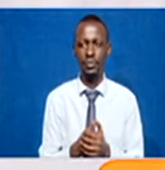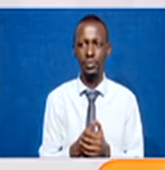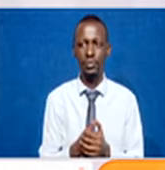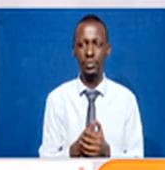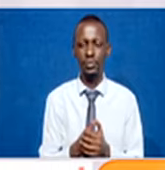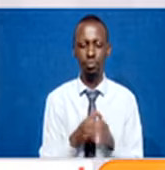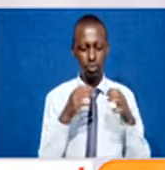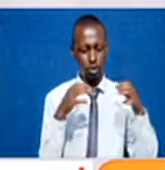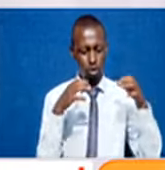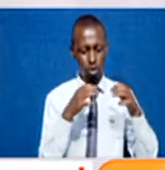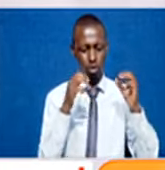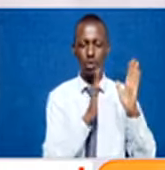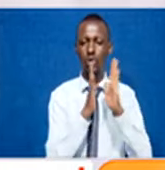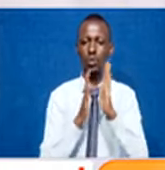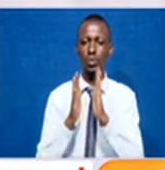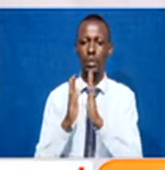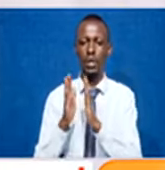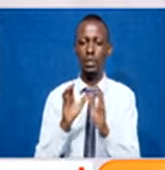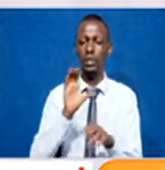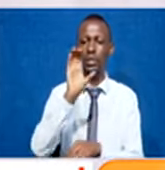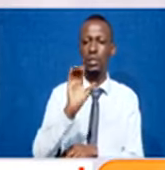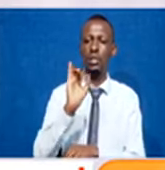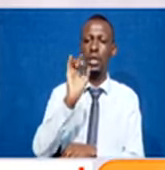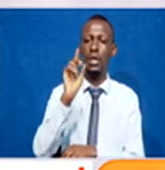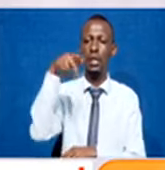a team to prepare the CIDP